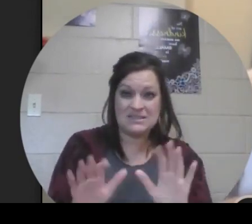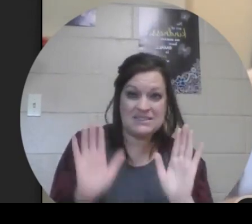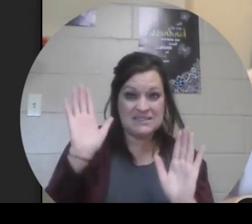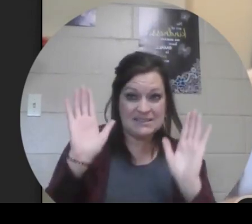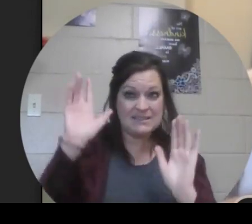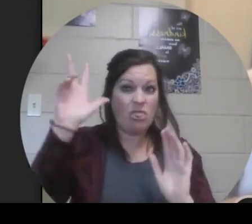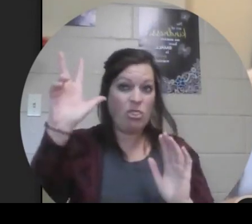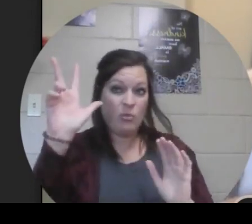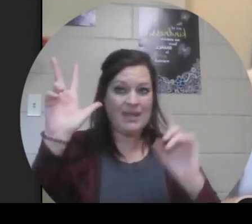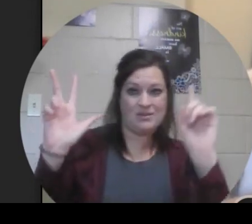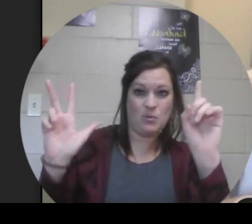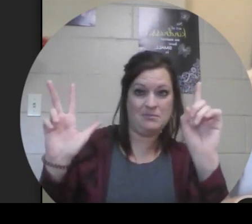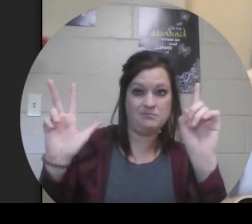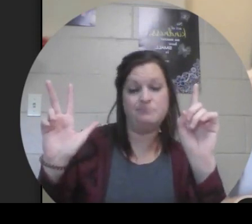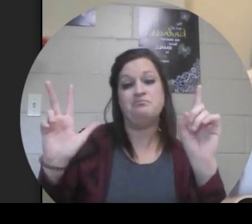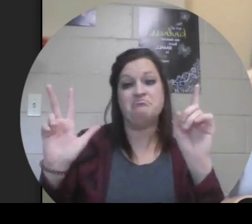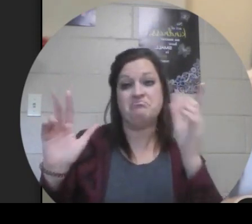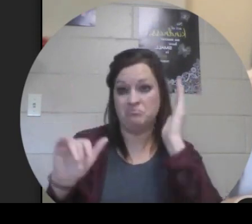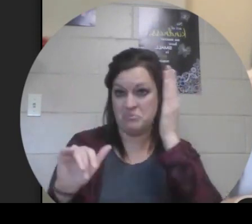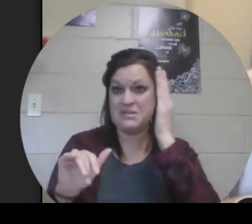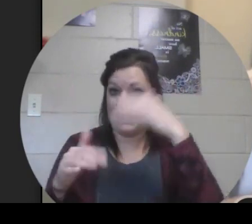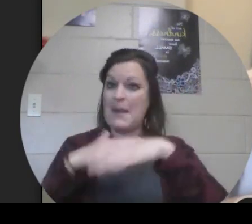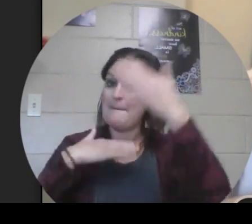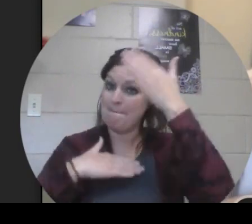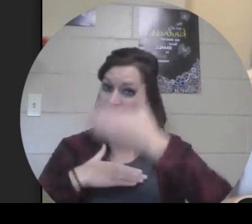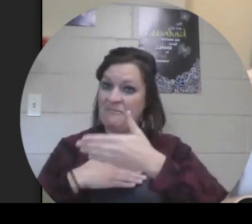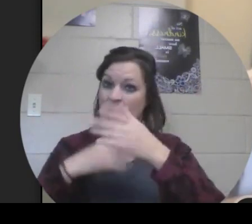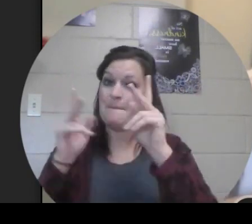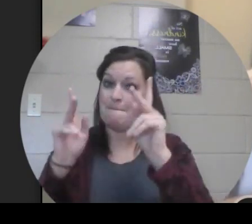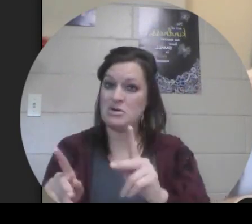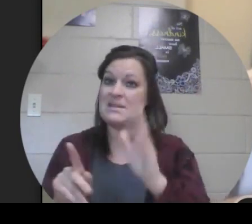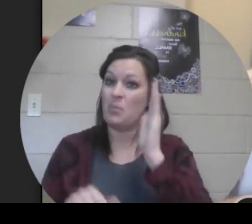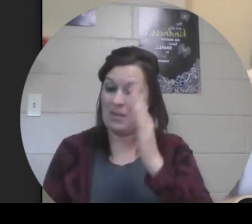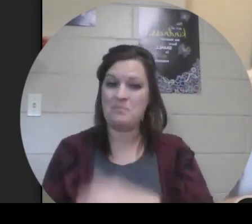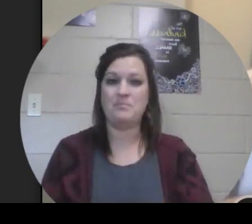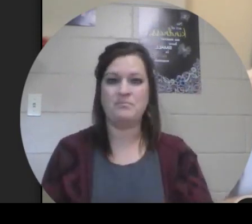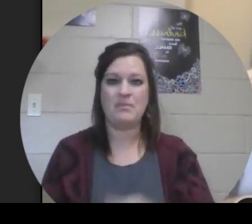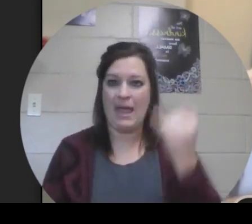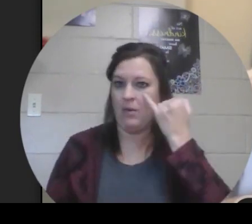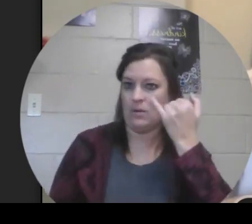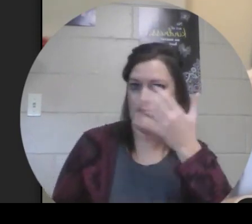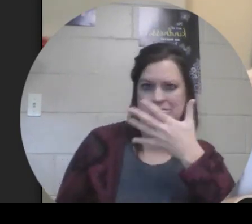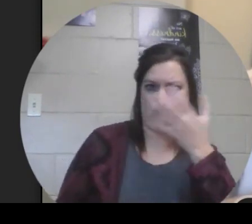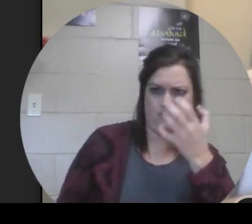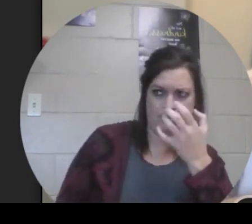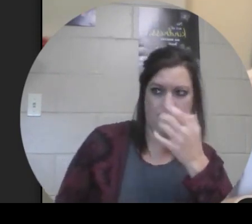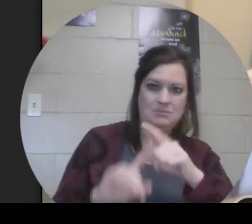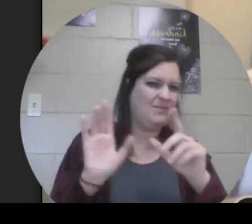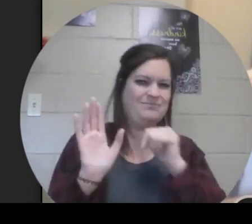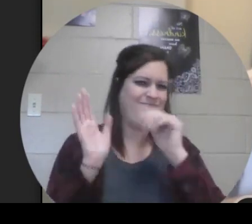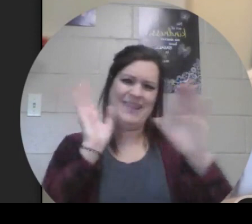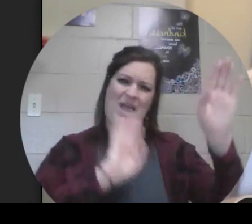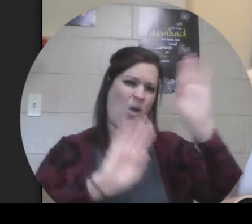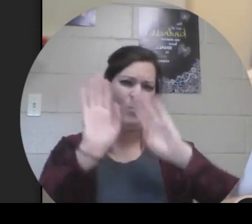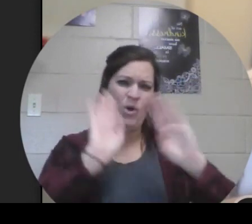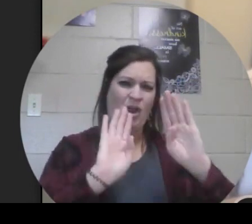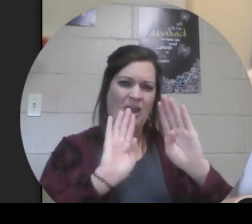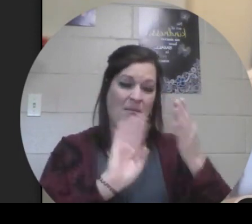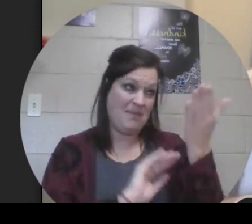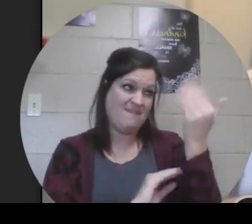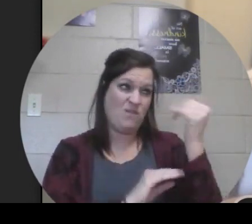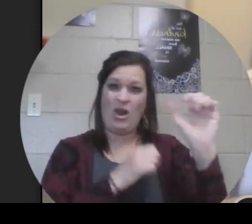person. Iris didn't look happy, but I didn't worry about it too much. We had done everything her way up until